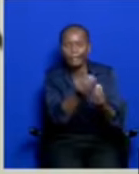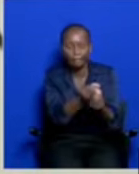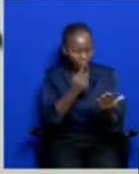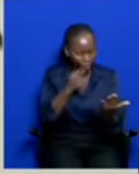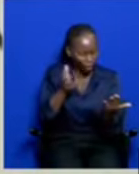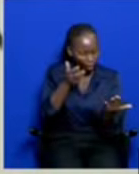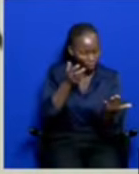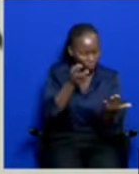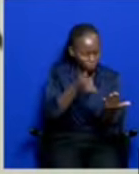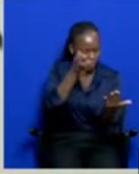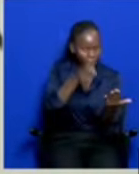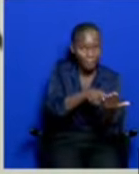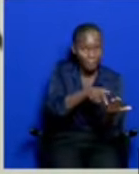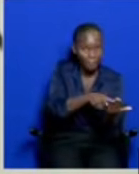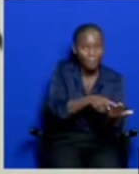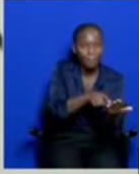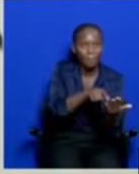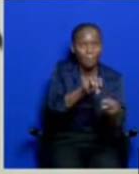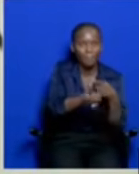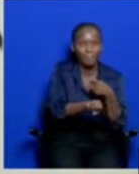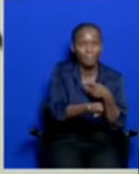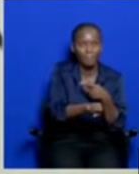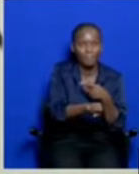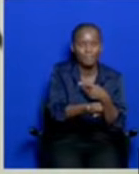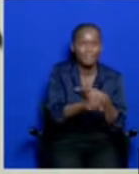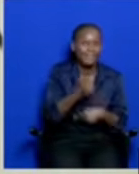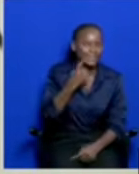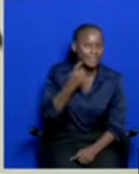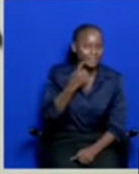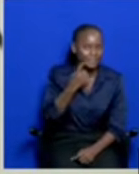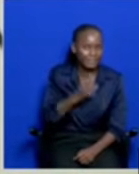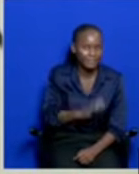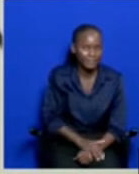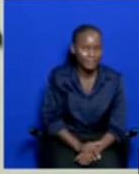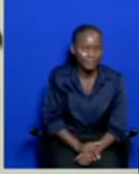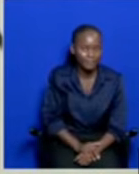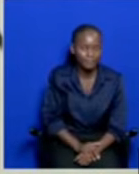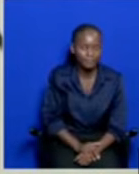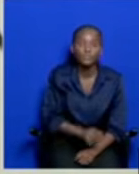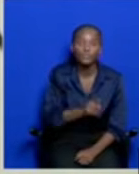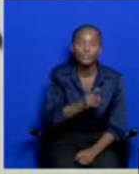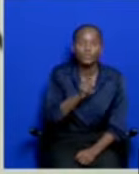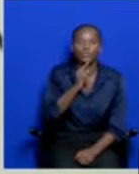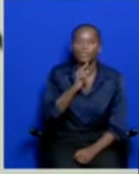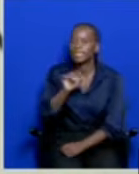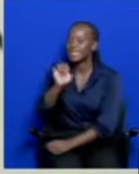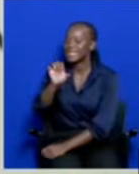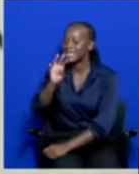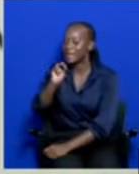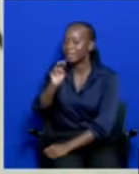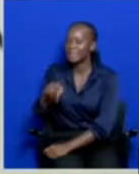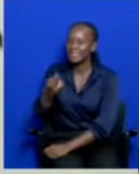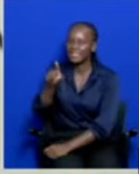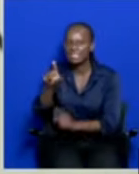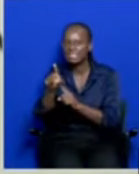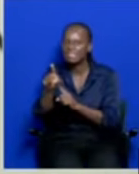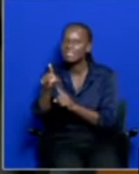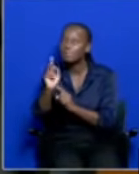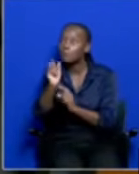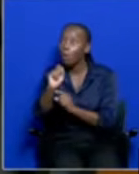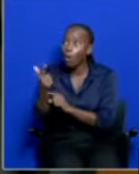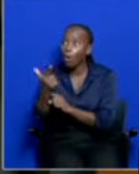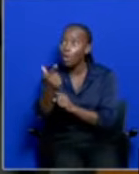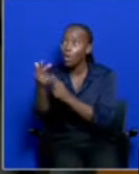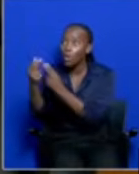EMPD, it's some of the units, they have it. It is not, I cannot call it officially because